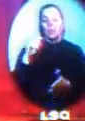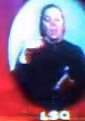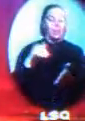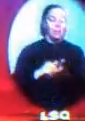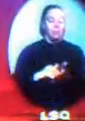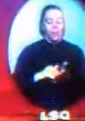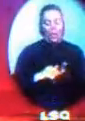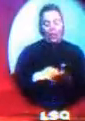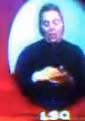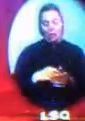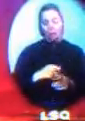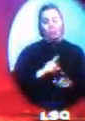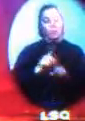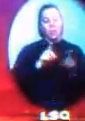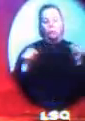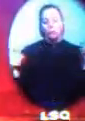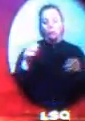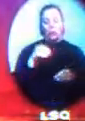country.